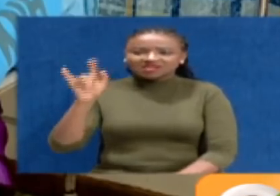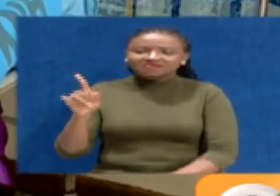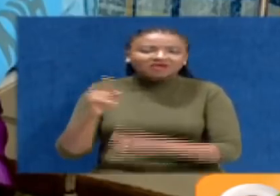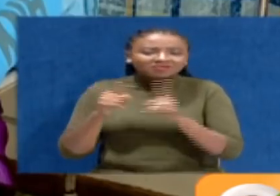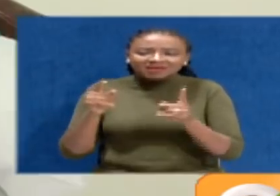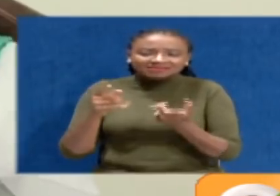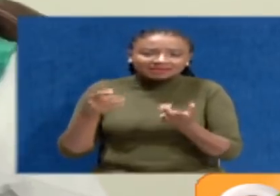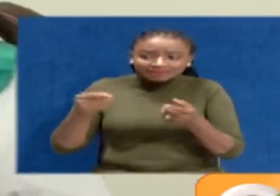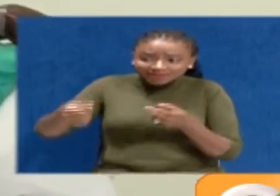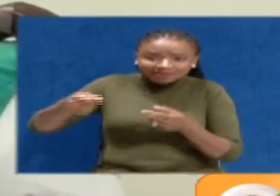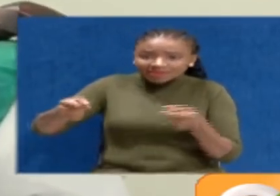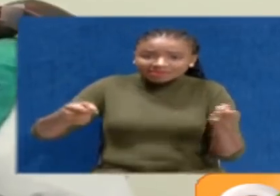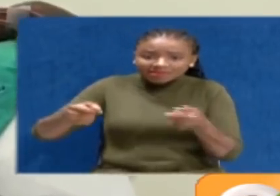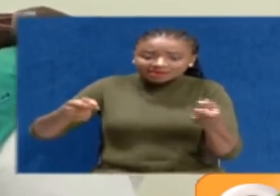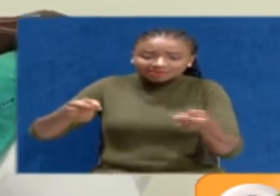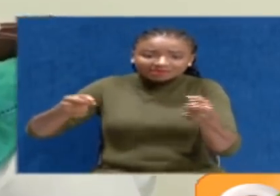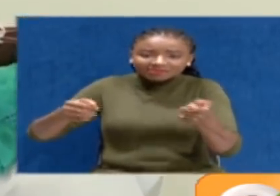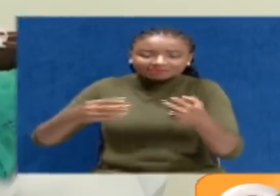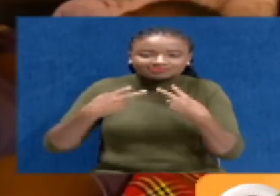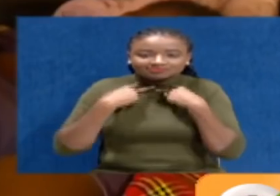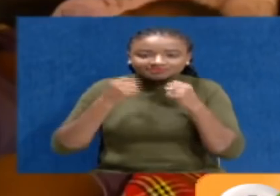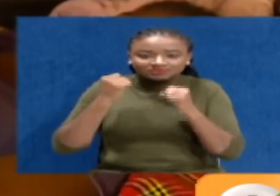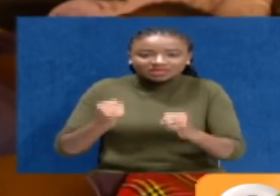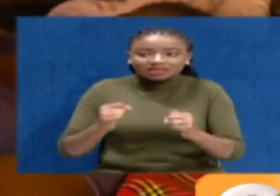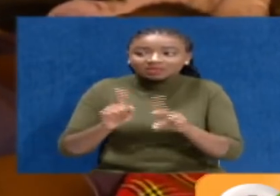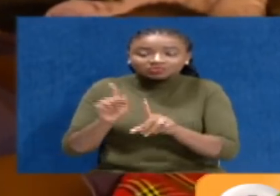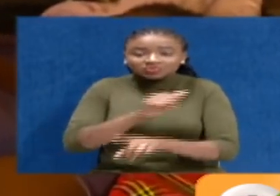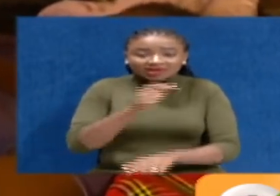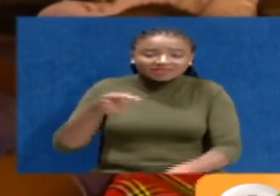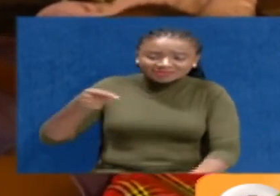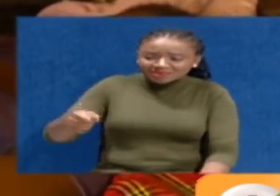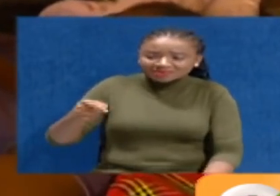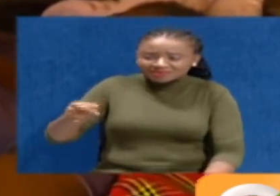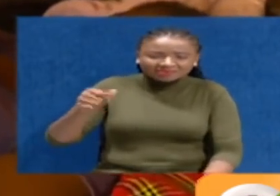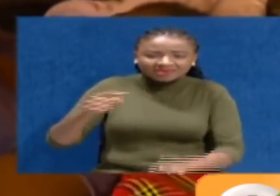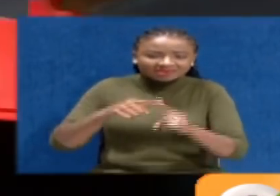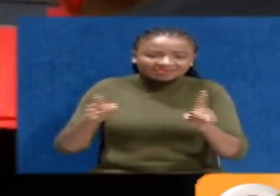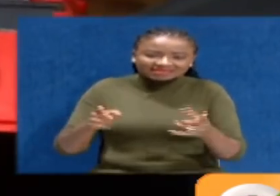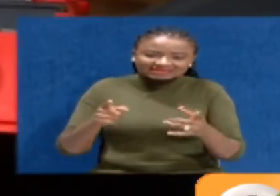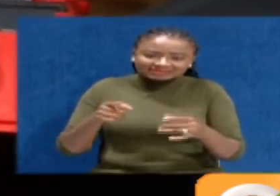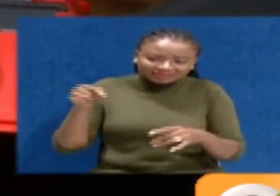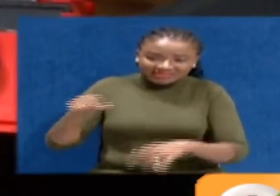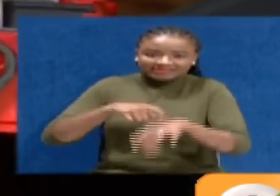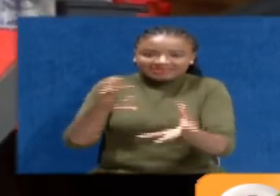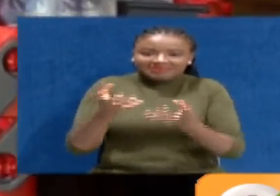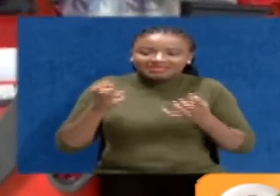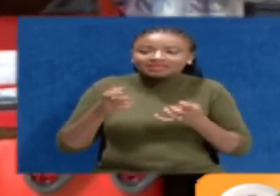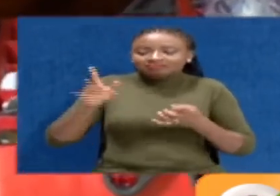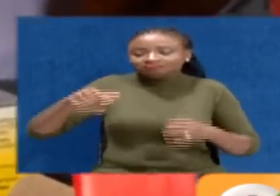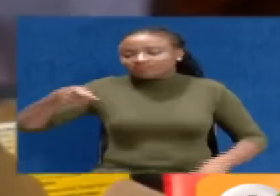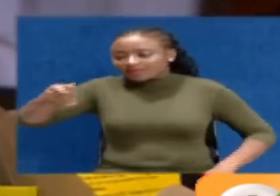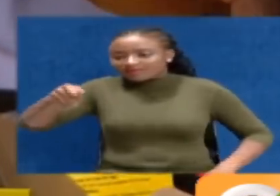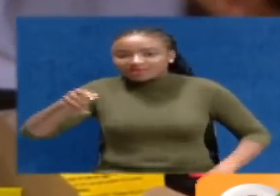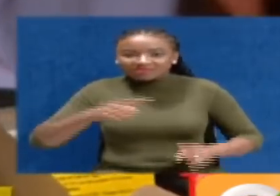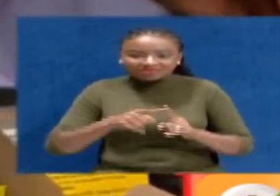simply cannot afford monthly or annual contributions. Others have been contributing depending on their time of need, but accessing